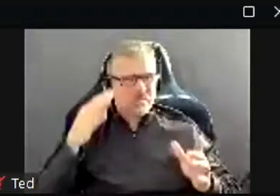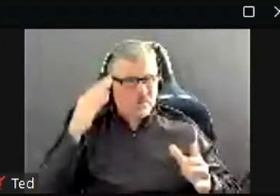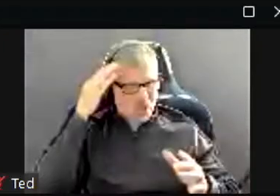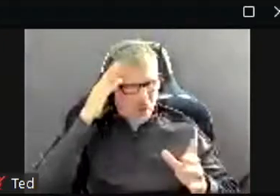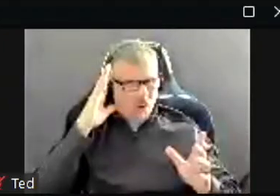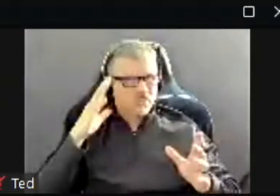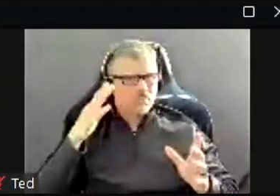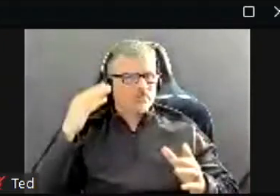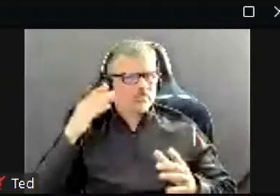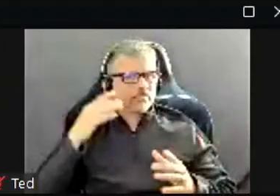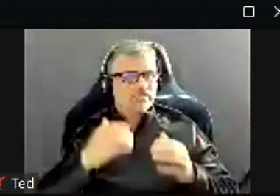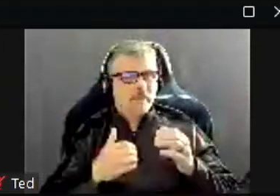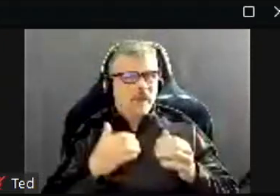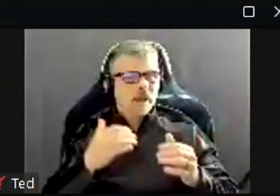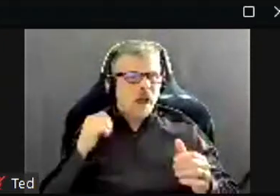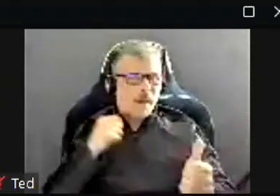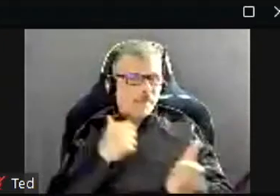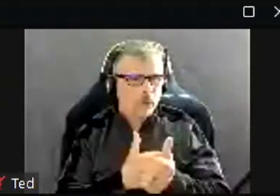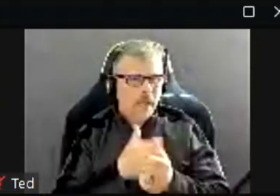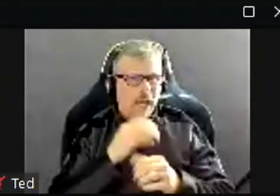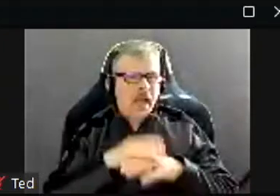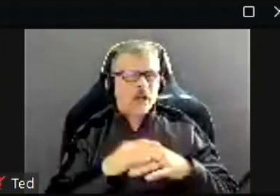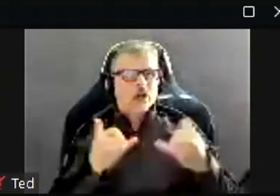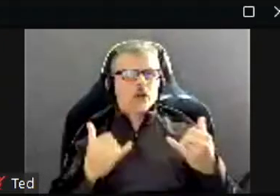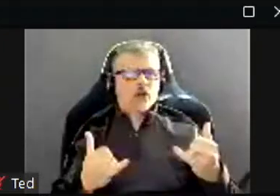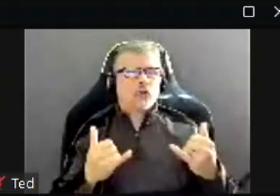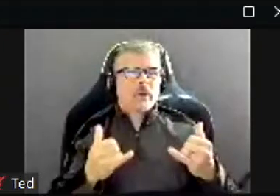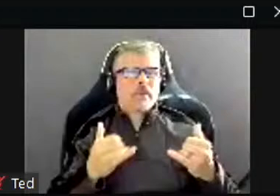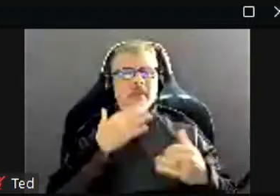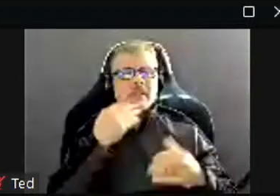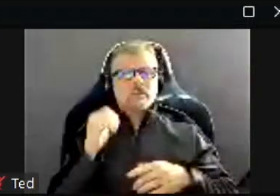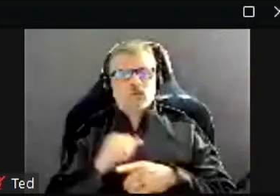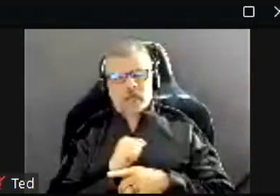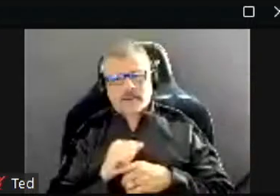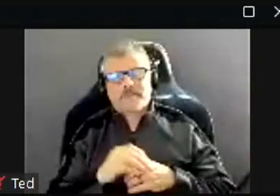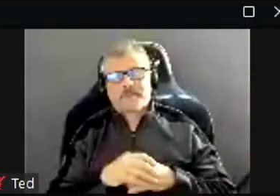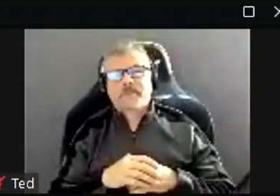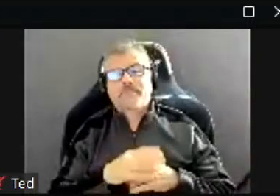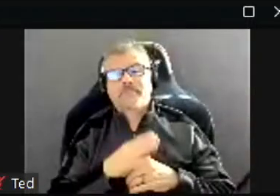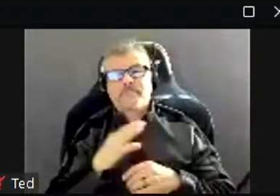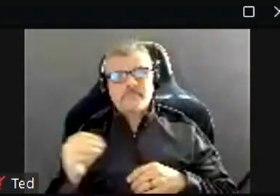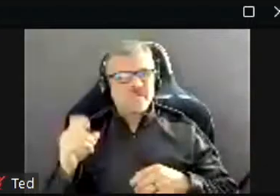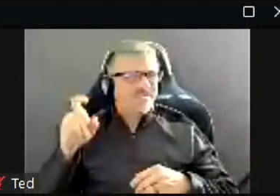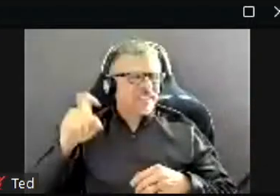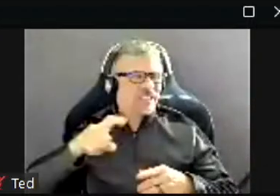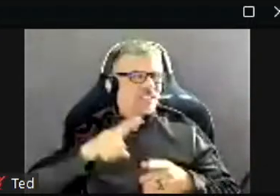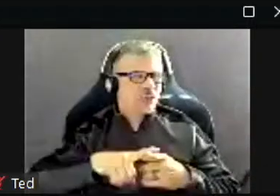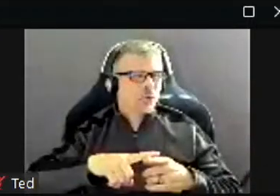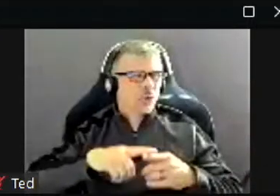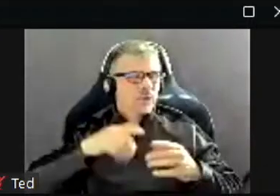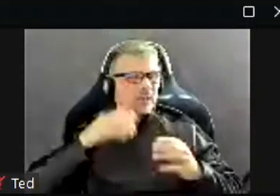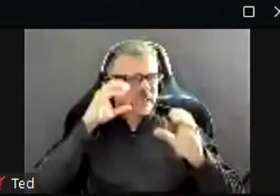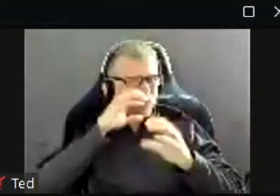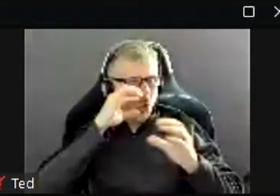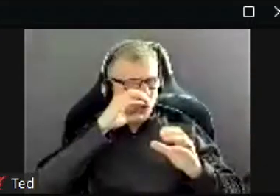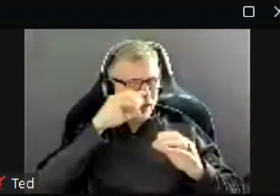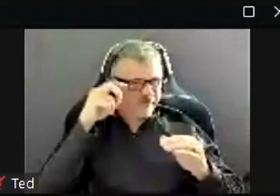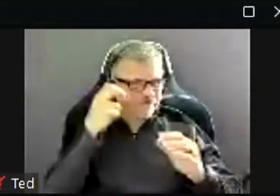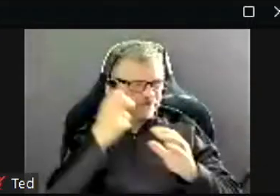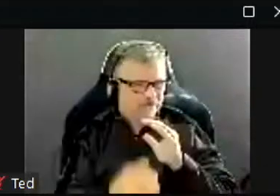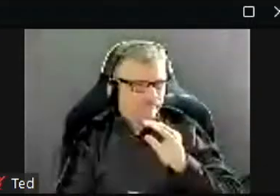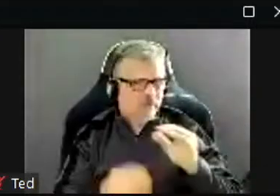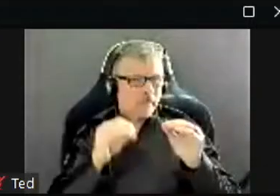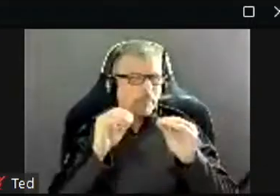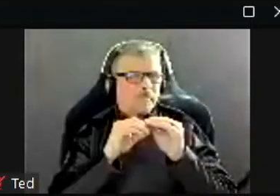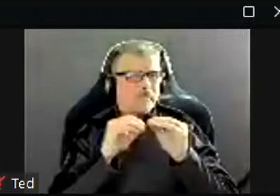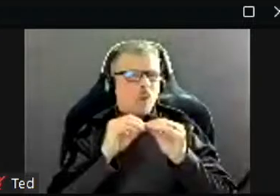best practices, and the need to definitely explore more support and professional development around